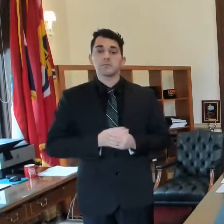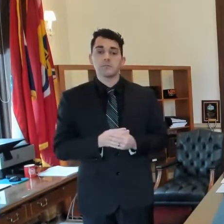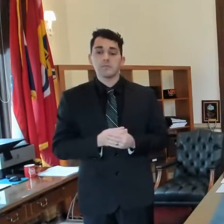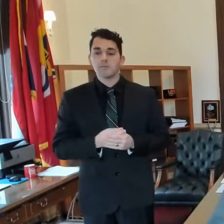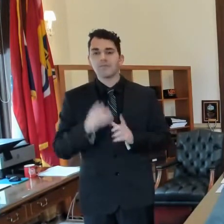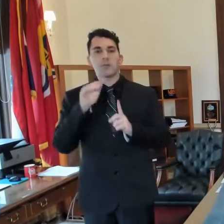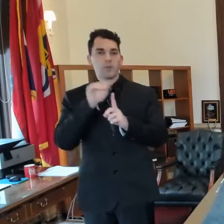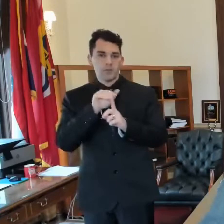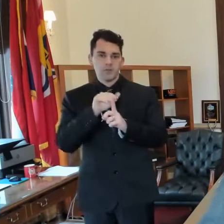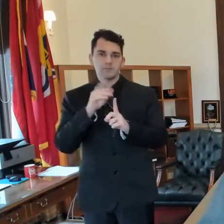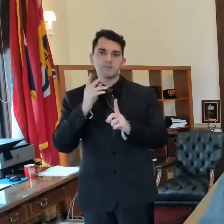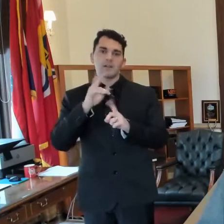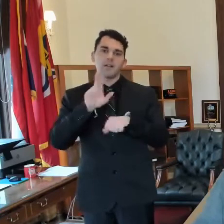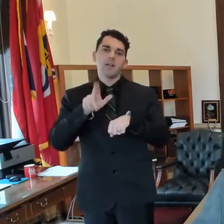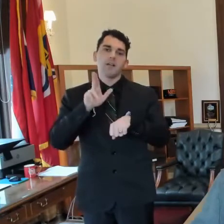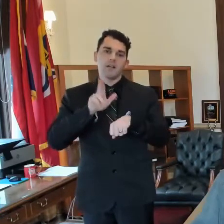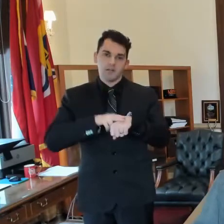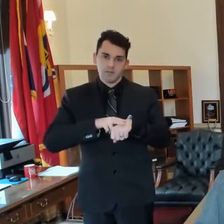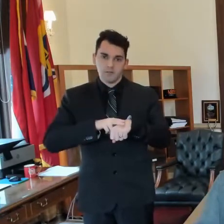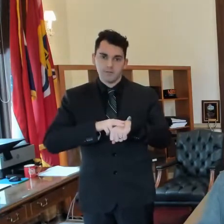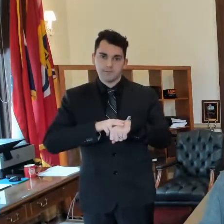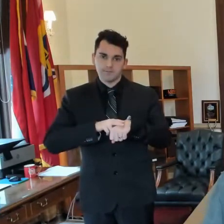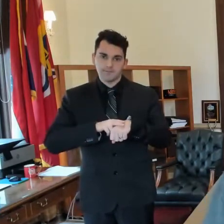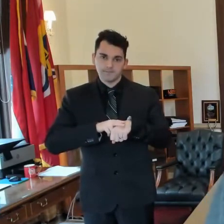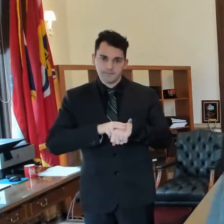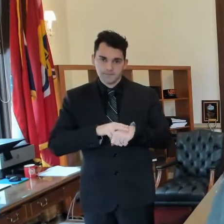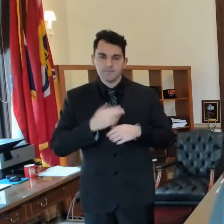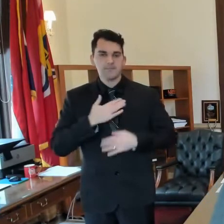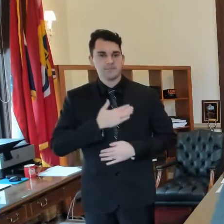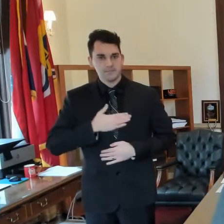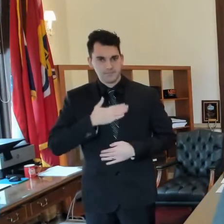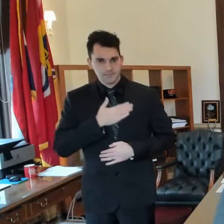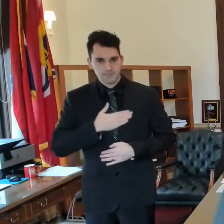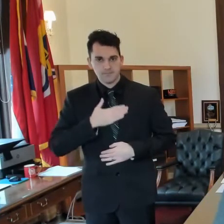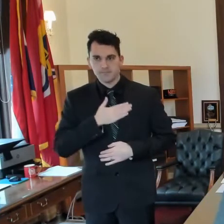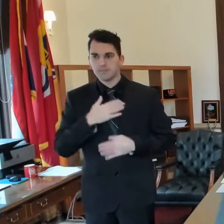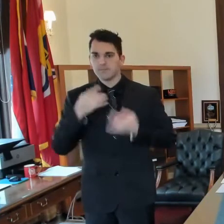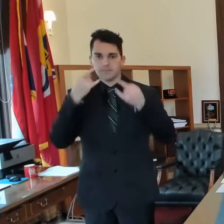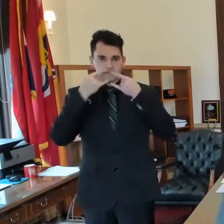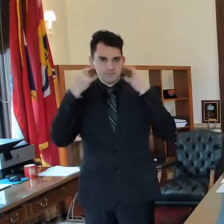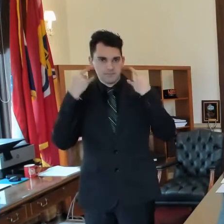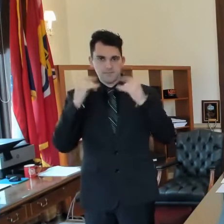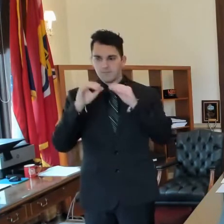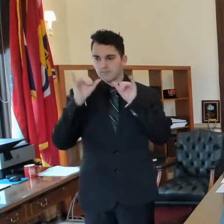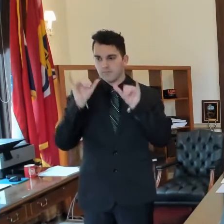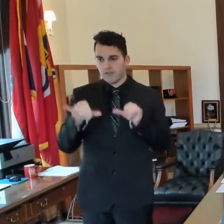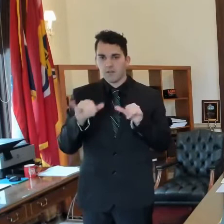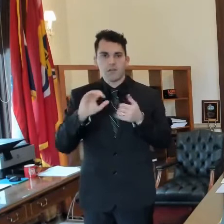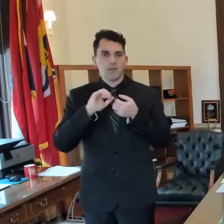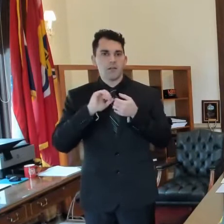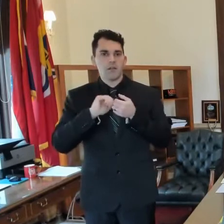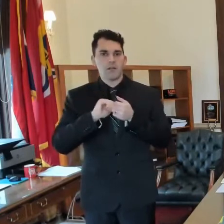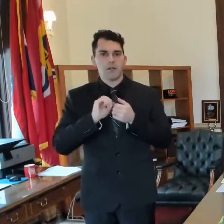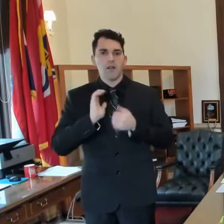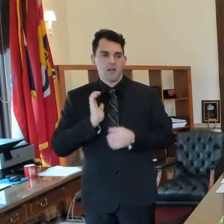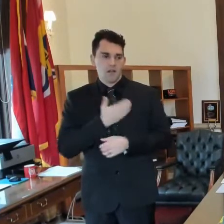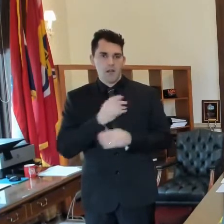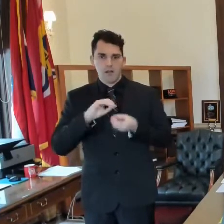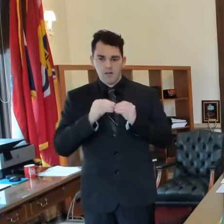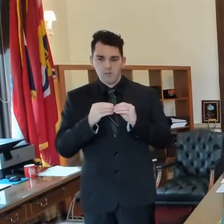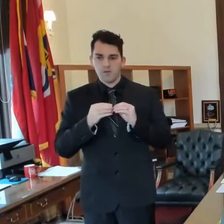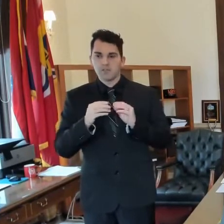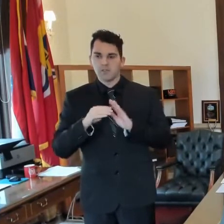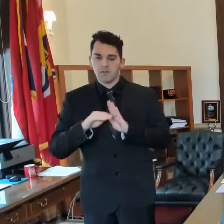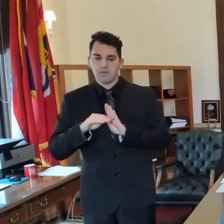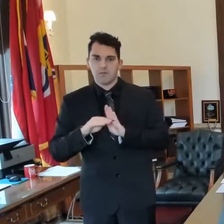of course, stick with the mask wearing and the social distancing. Our numbers are headed back up. That's really the last thing